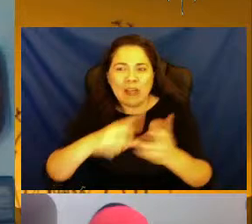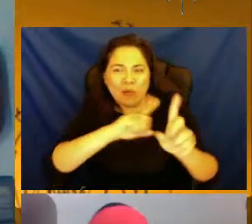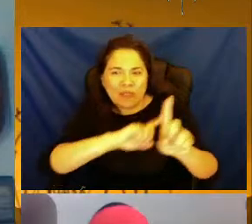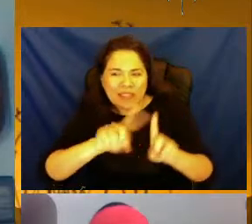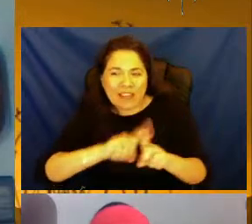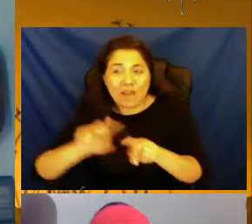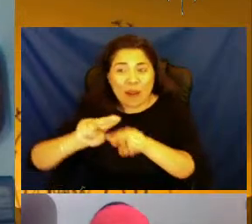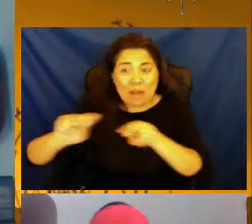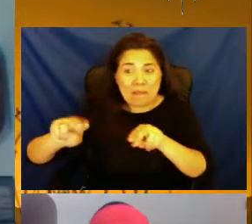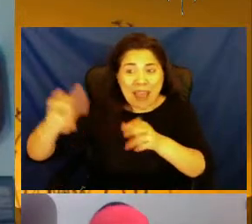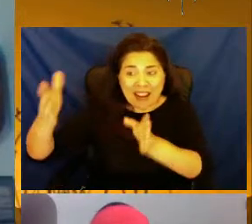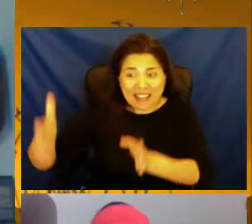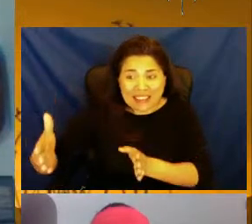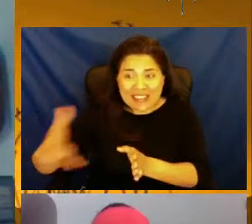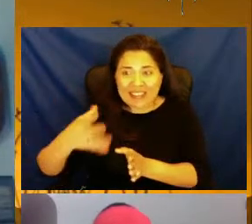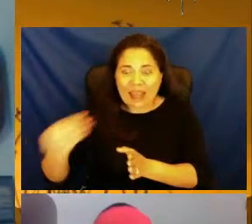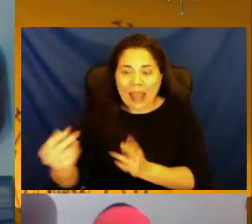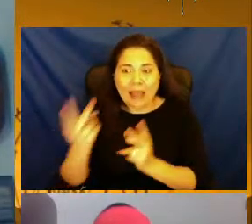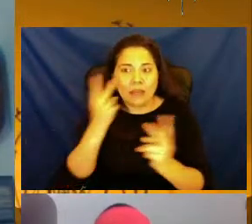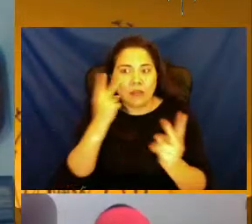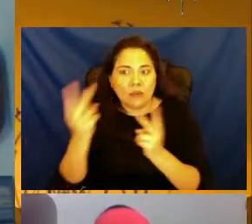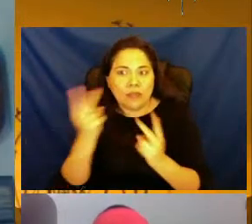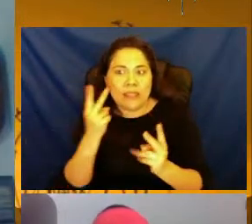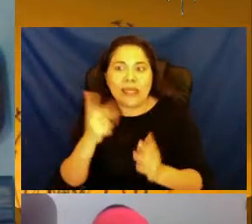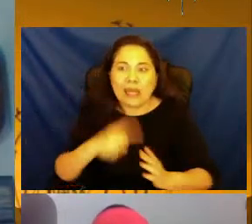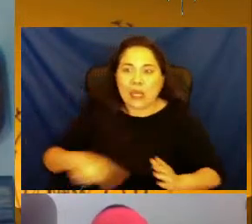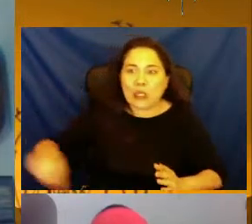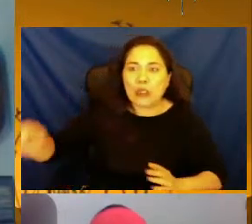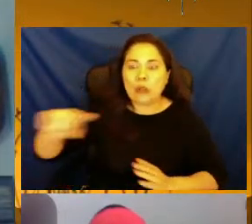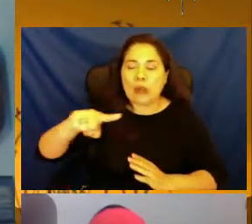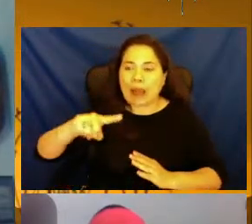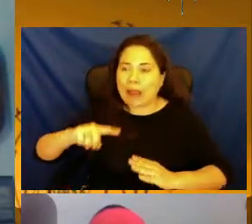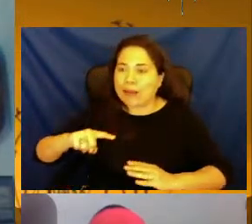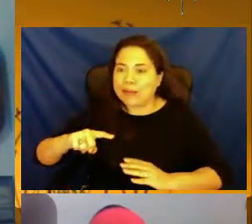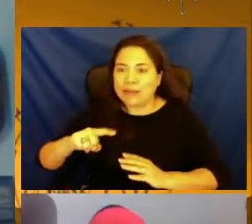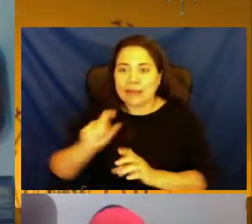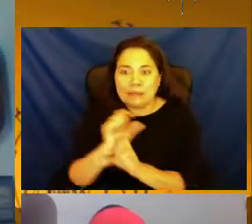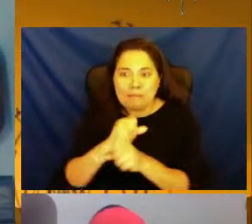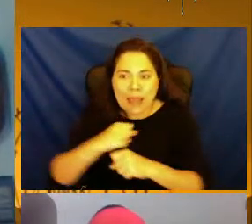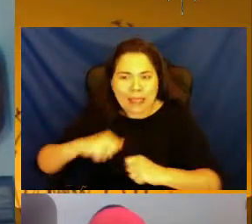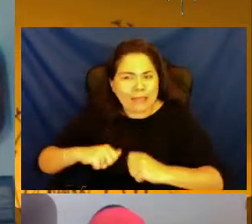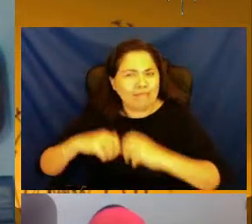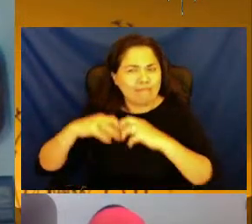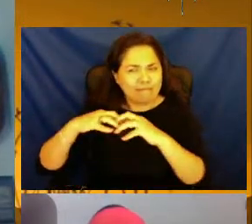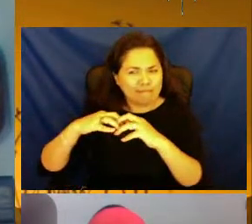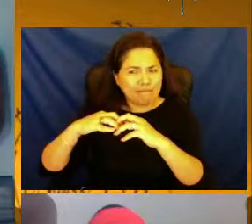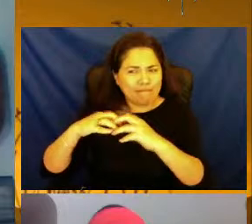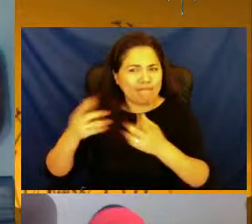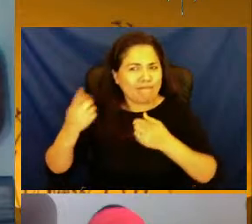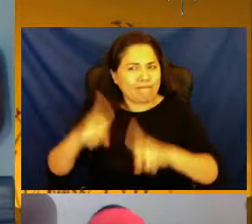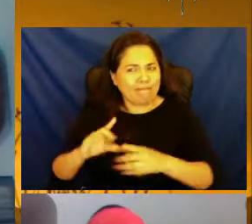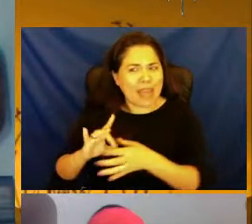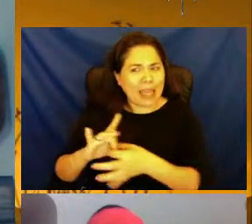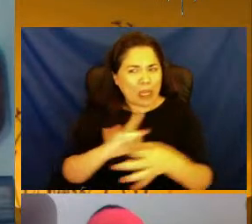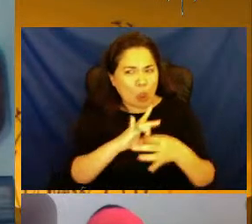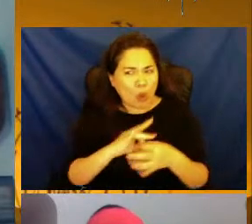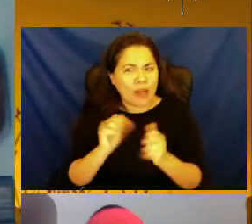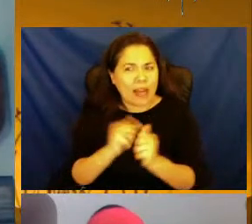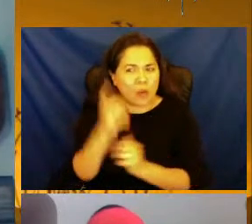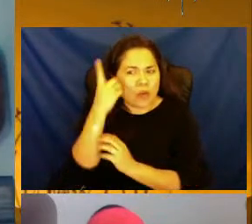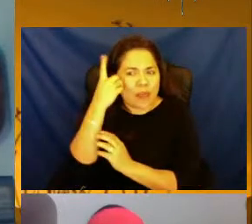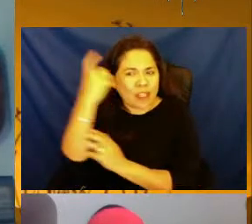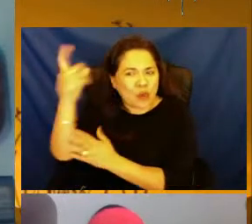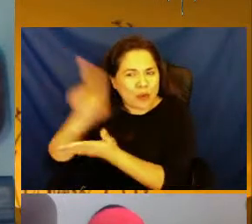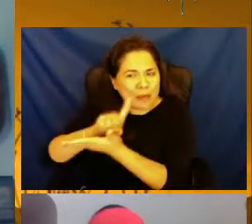panelists and to see you all making this happen in coordinating with Dream Week. It's